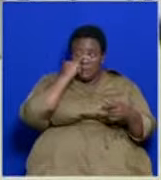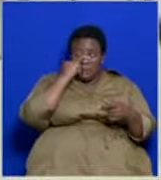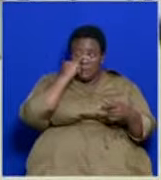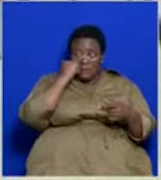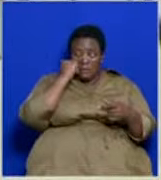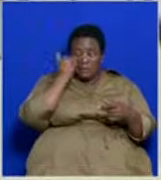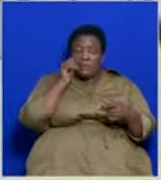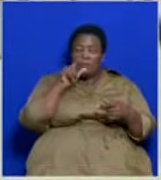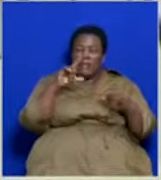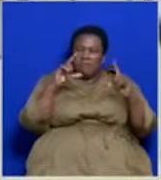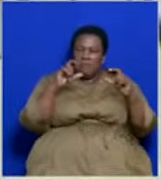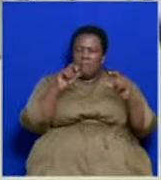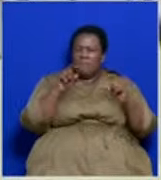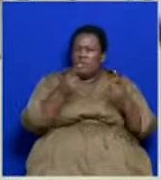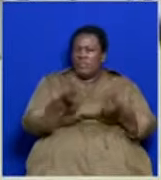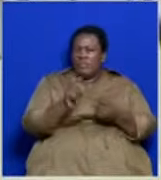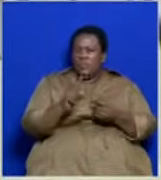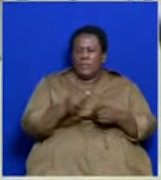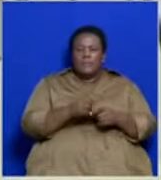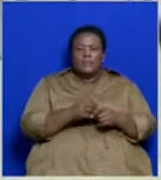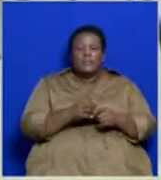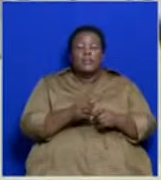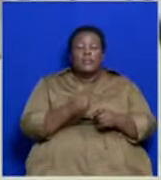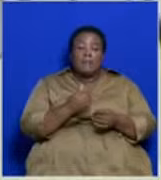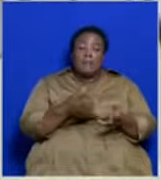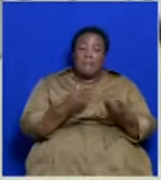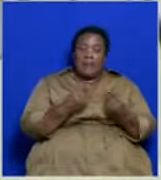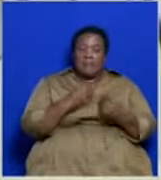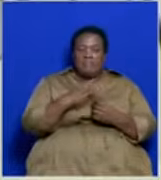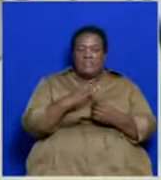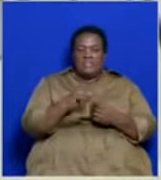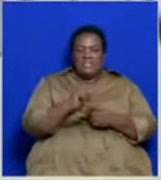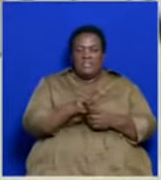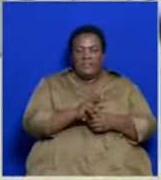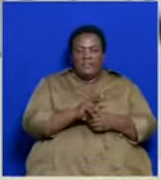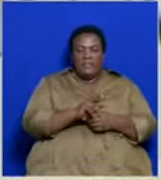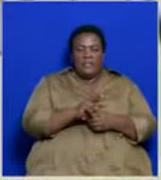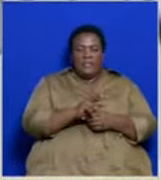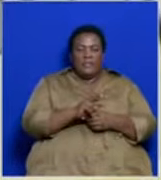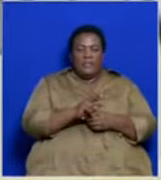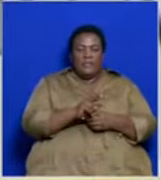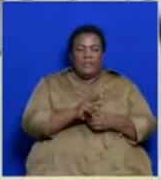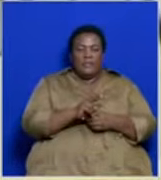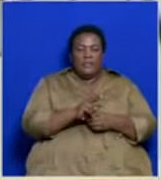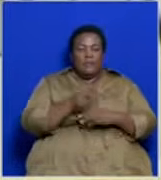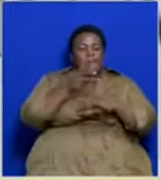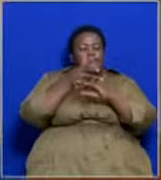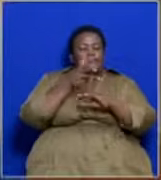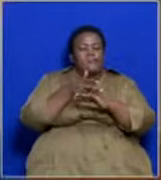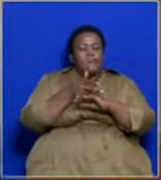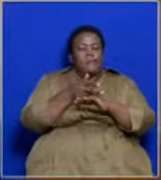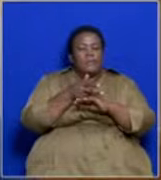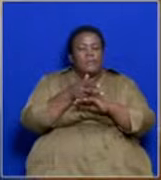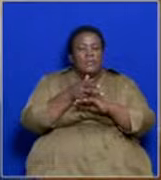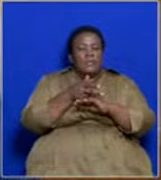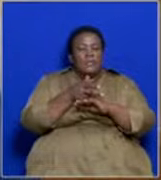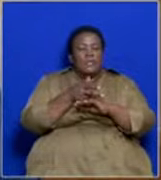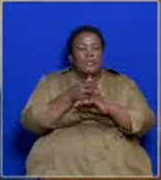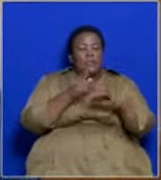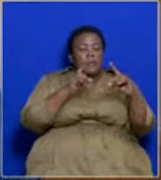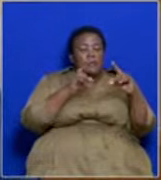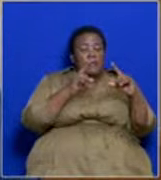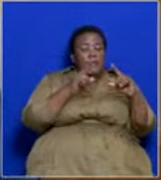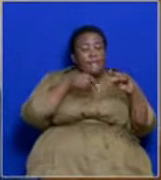I obtained the CCTV footage and I sent the footage to a